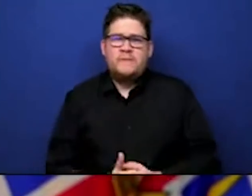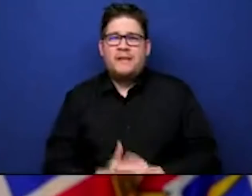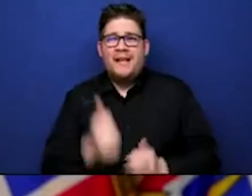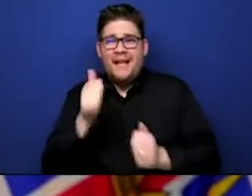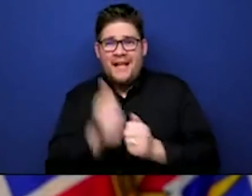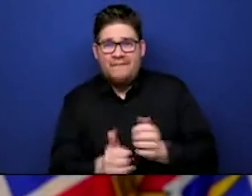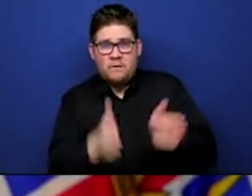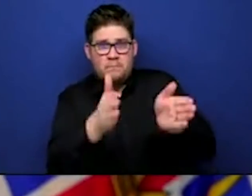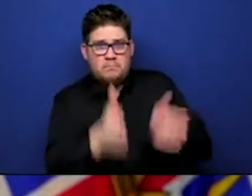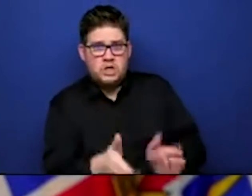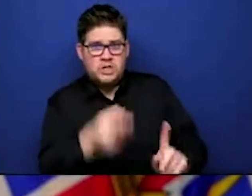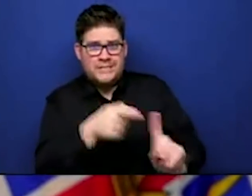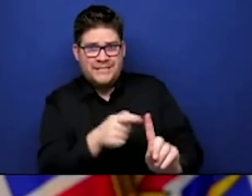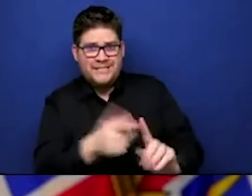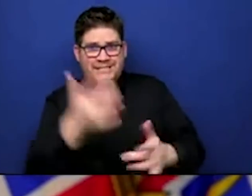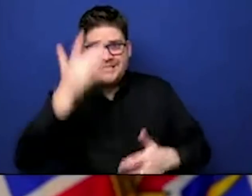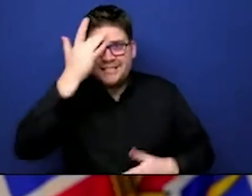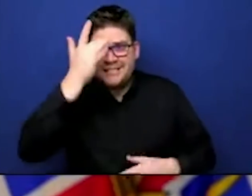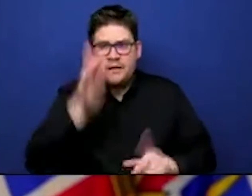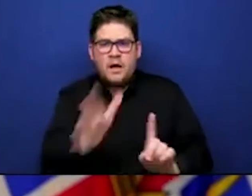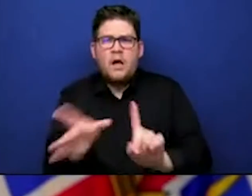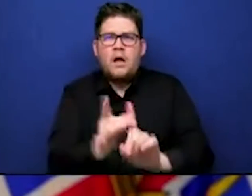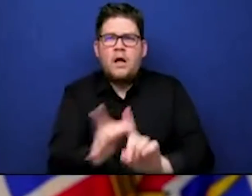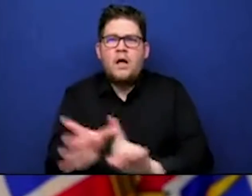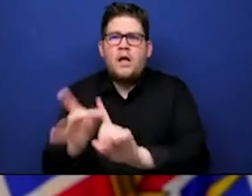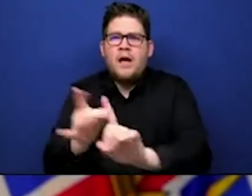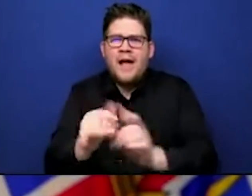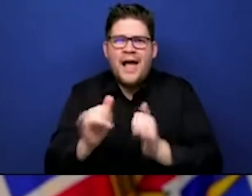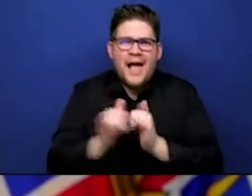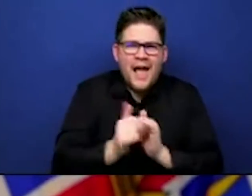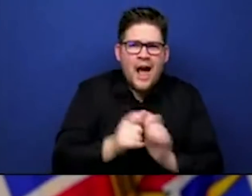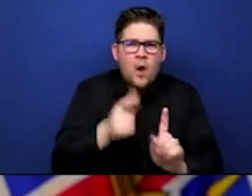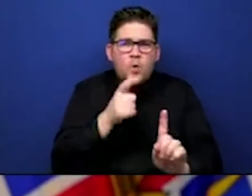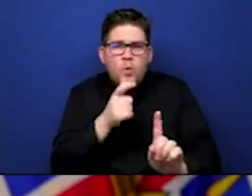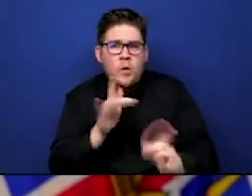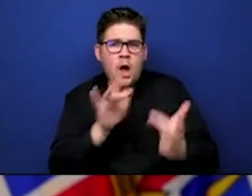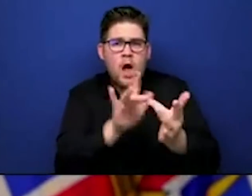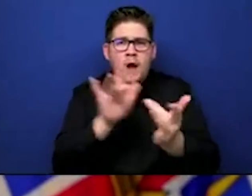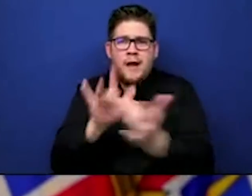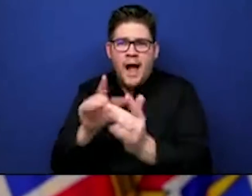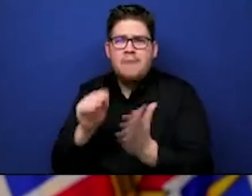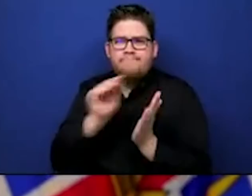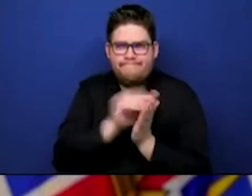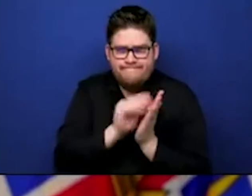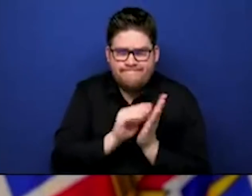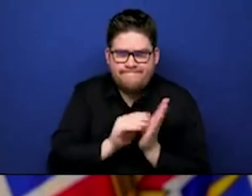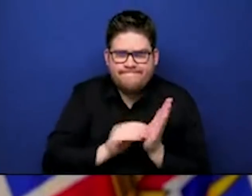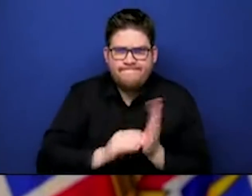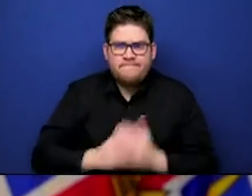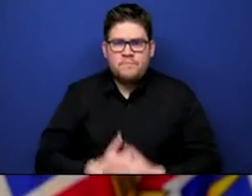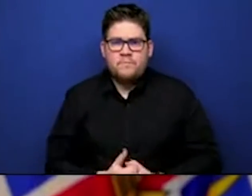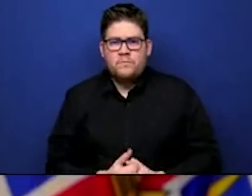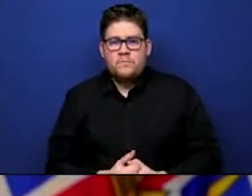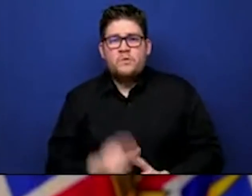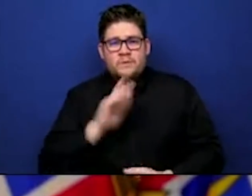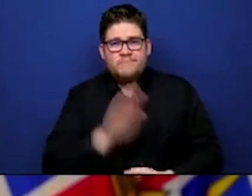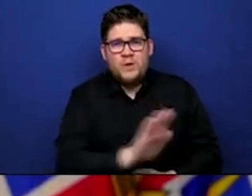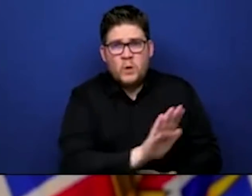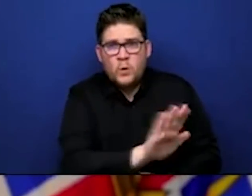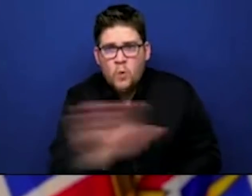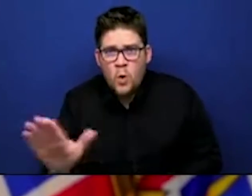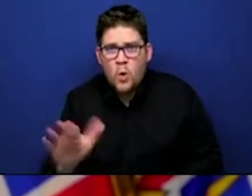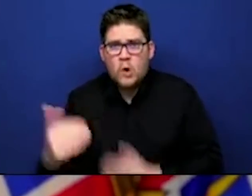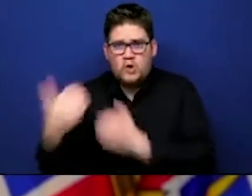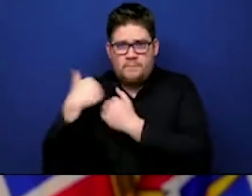with. But it's up to each of one of us to do our part as well. It is our collective efforts that have made the difference so